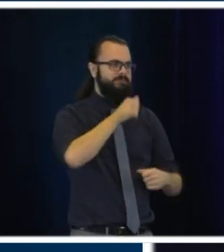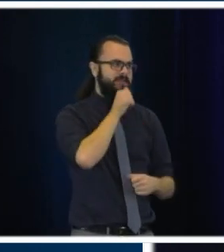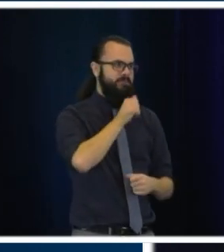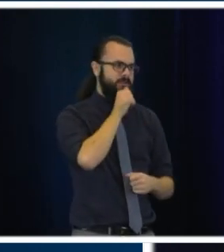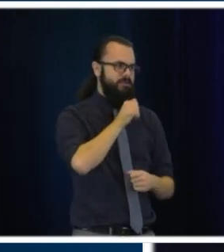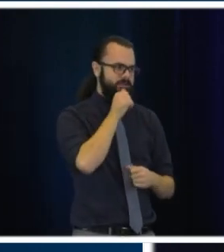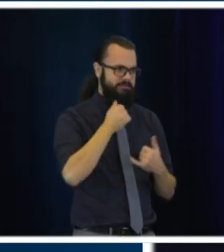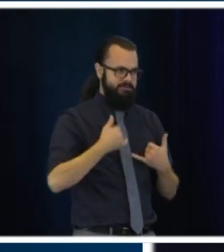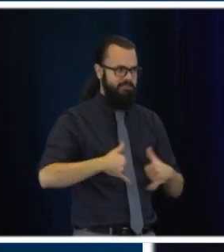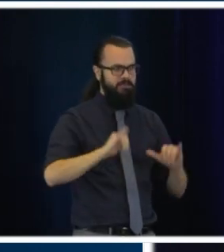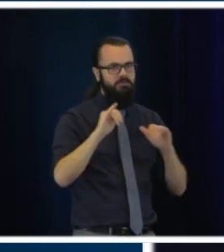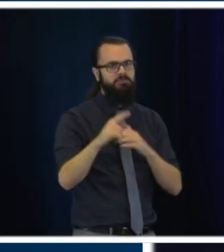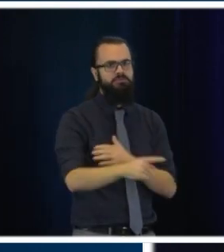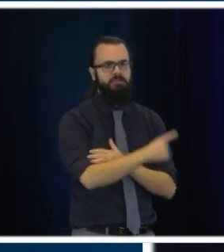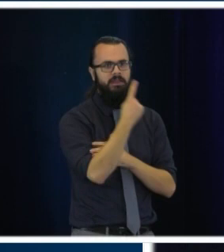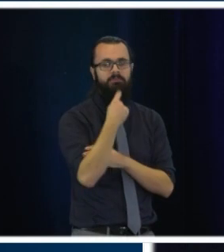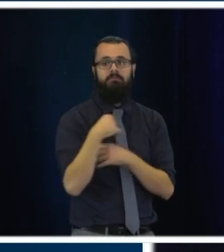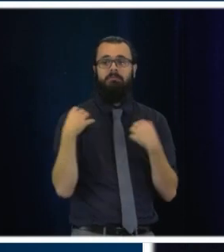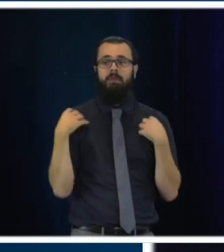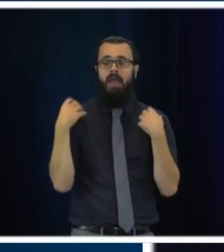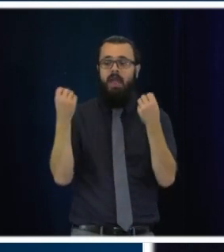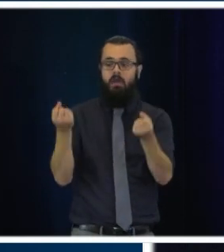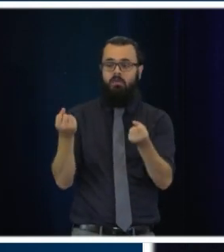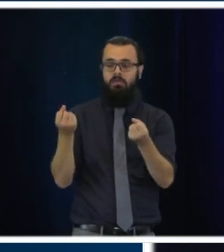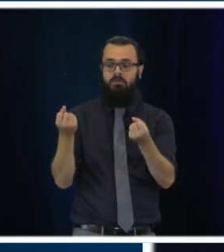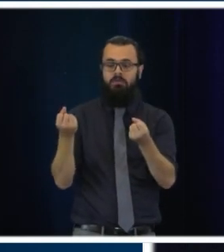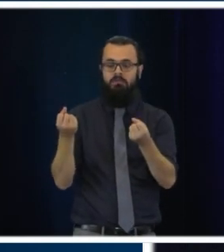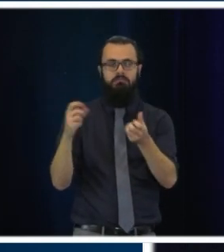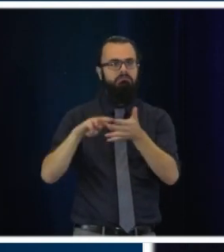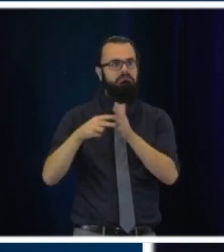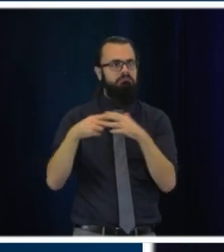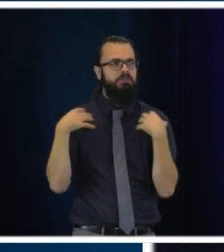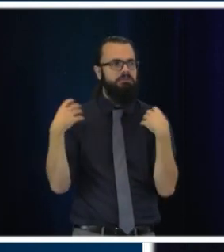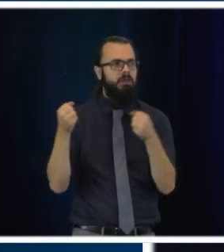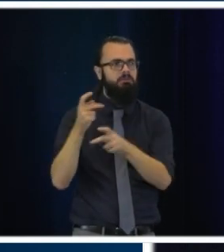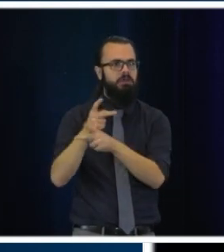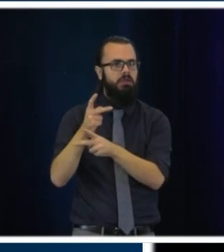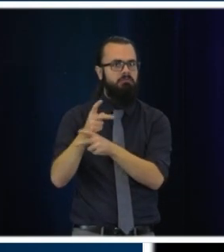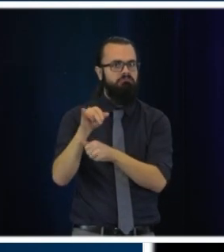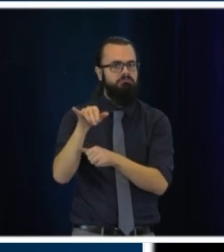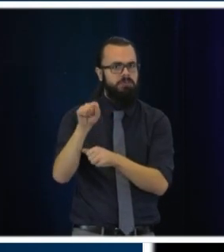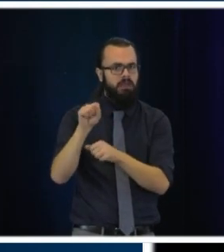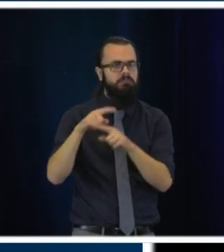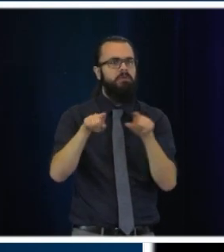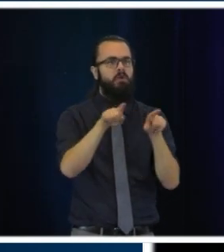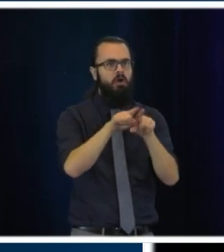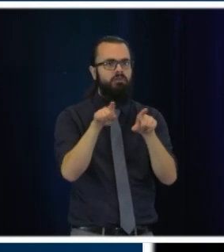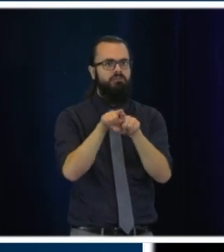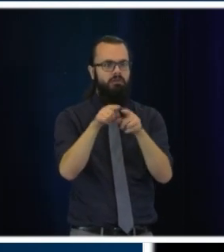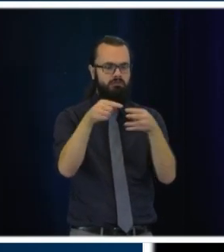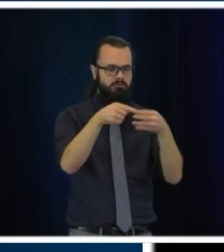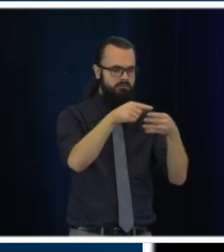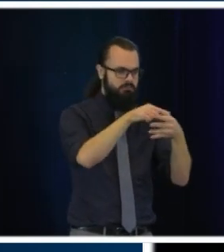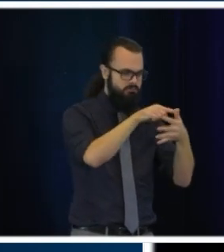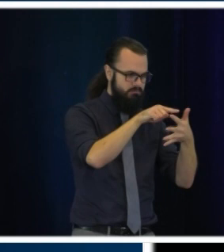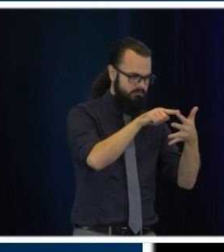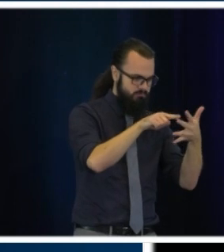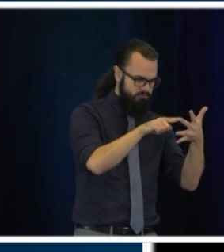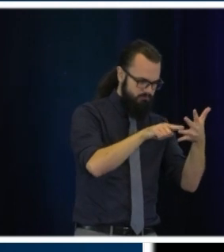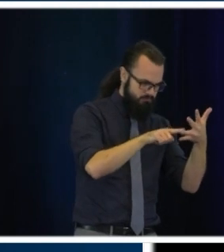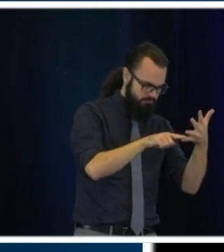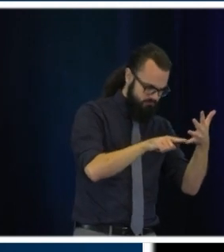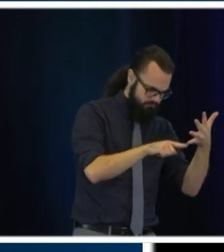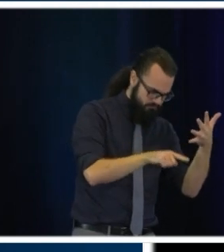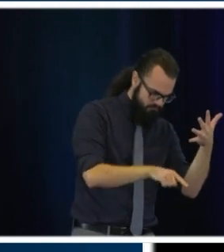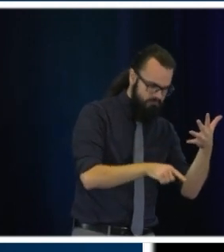So as I said, health is more than healthcare, right? There are so many things outside of our control. Yes, I